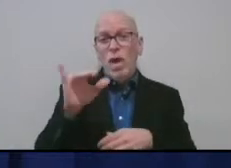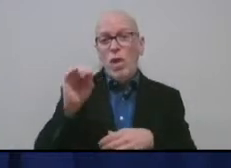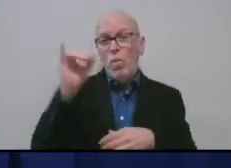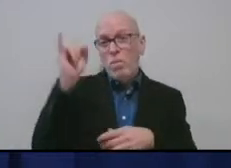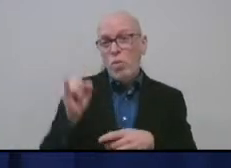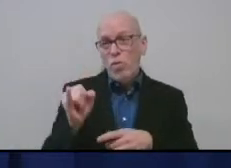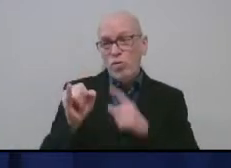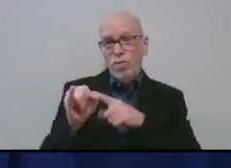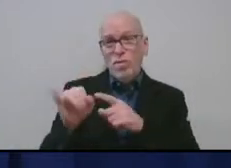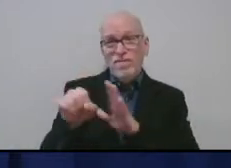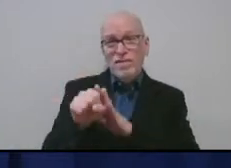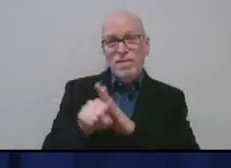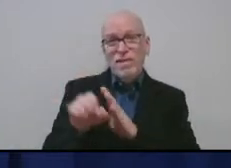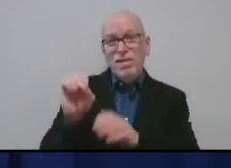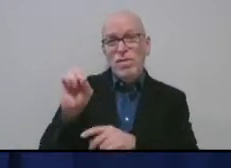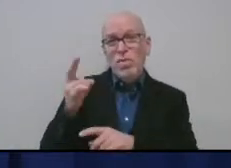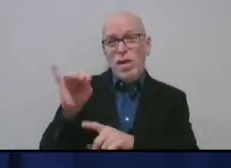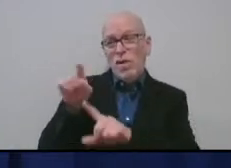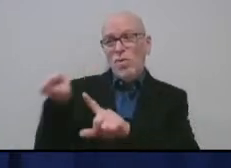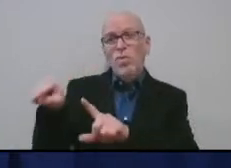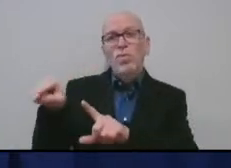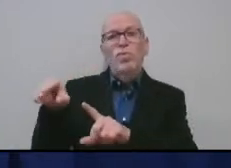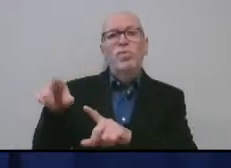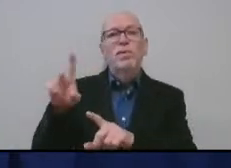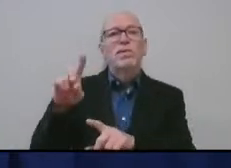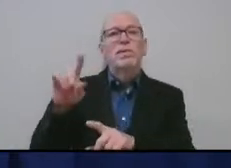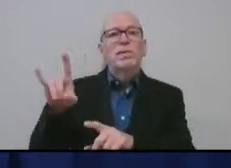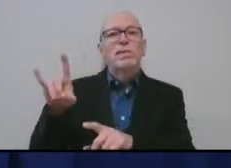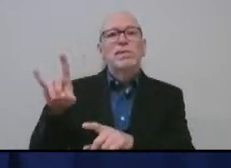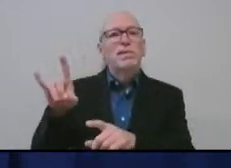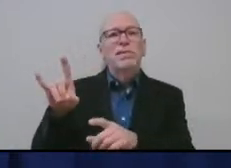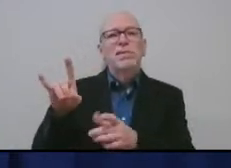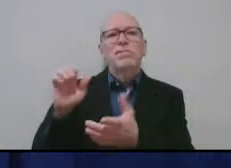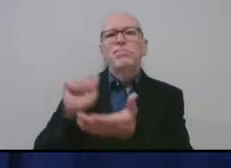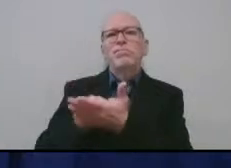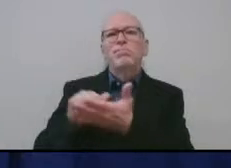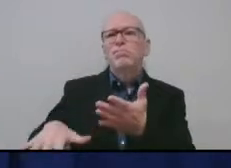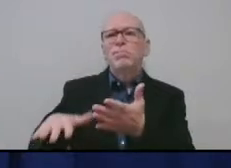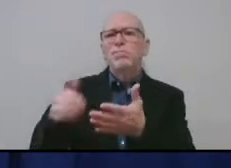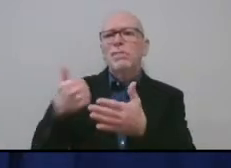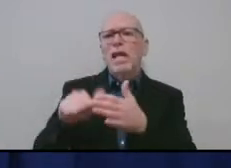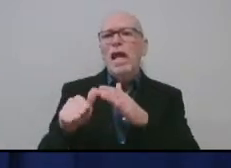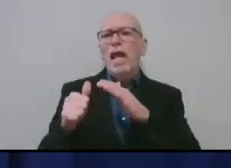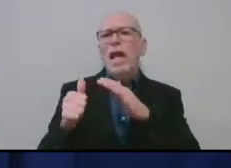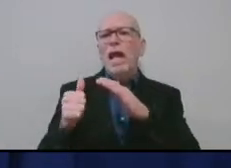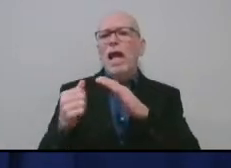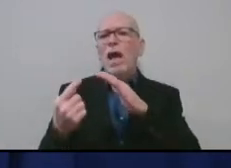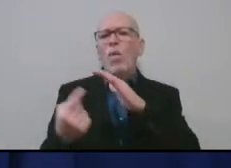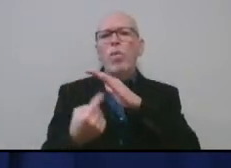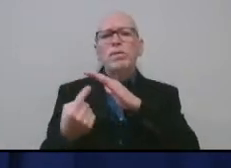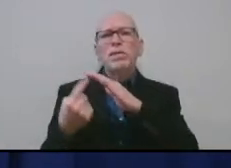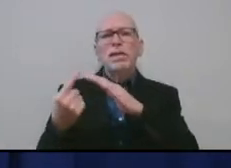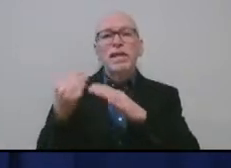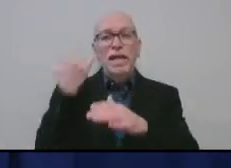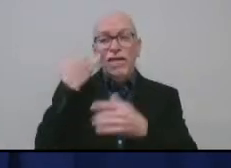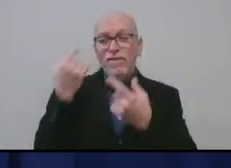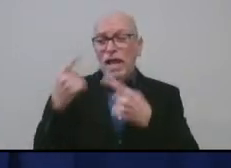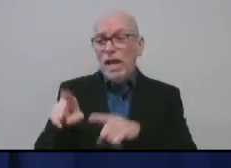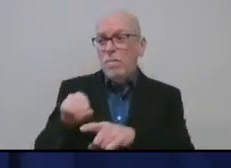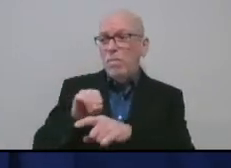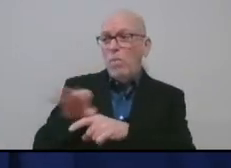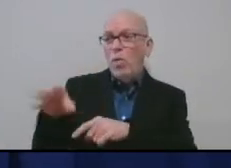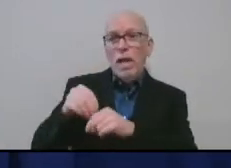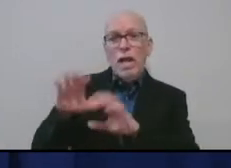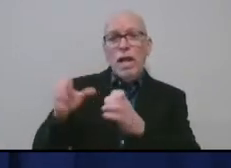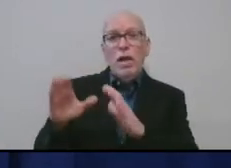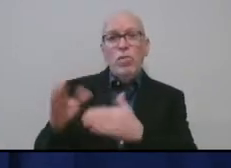state. Ohio took away any quarantine just for exposure within the classroom. If you were masked